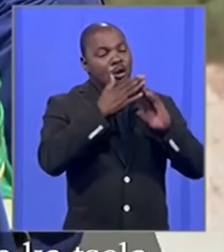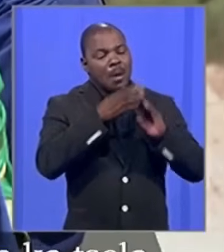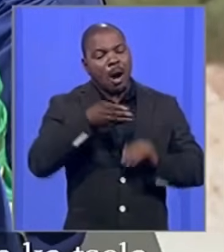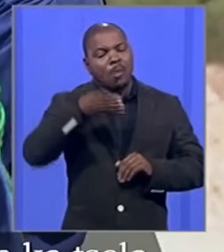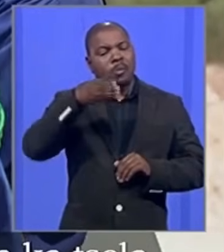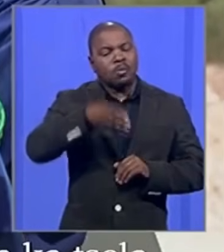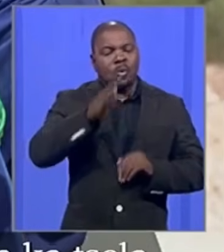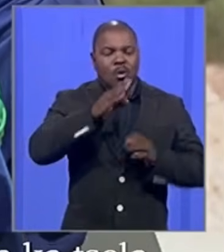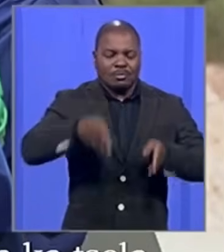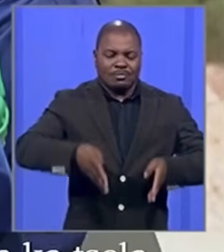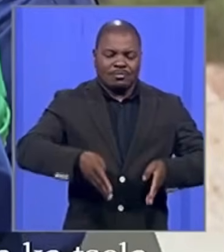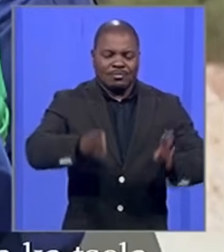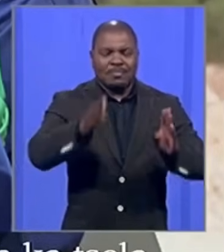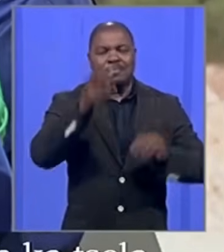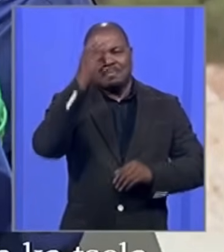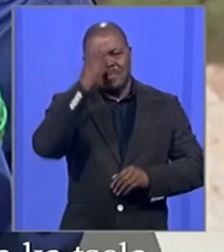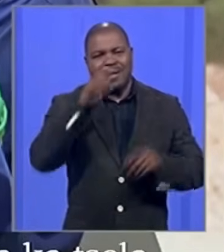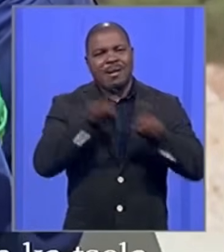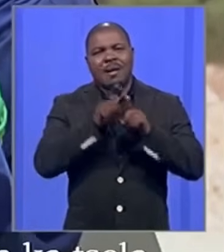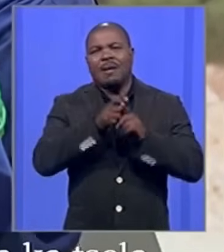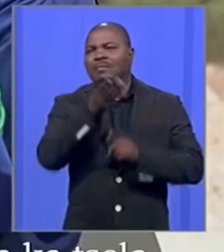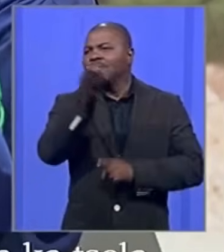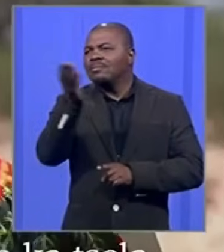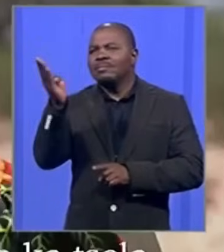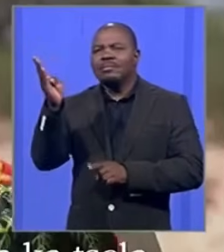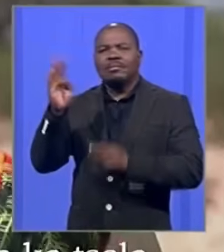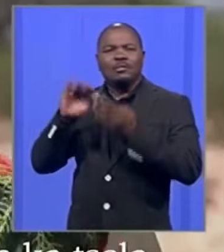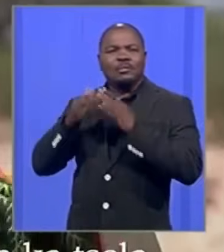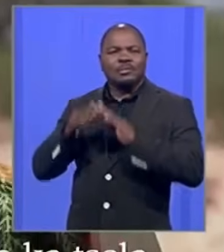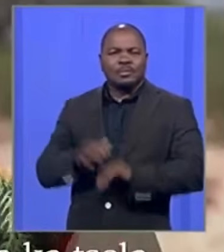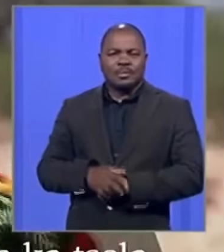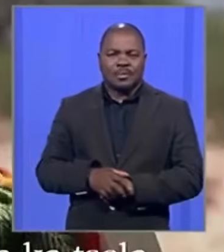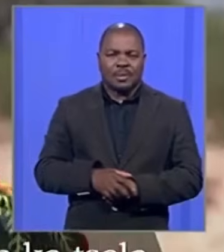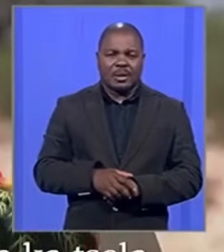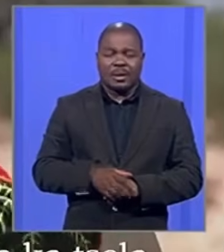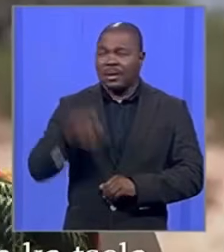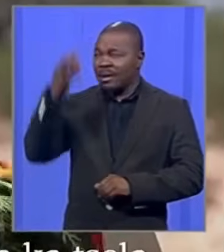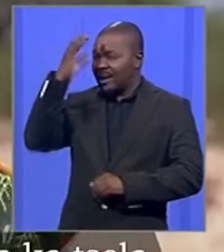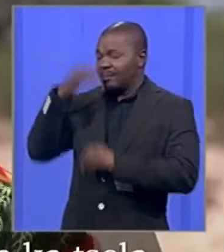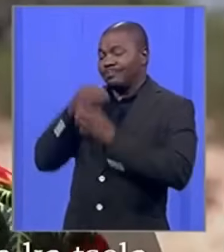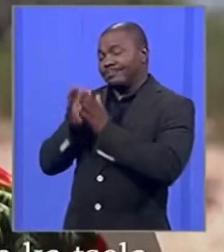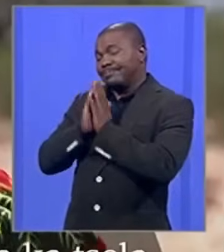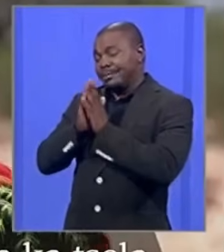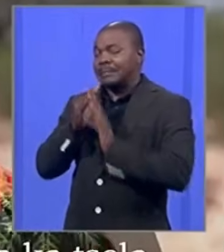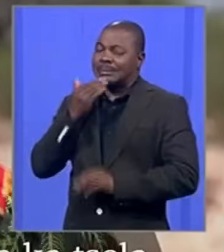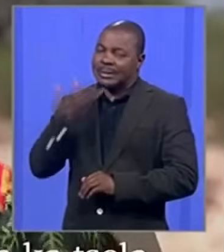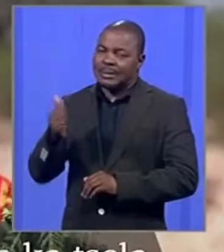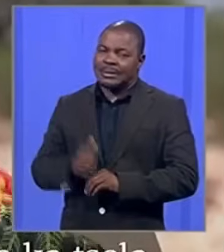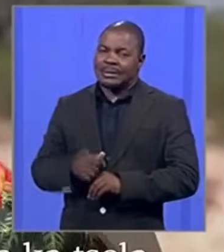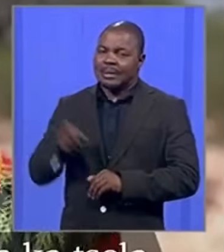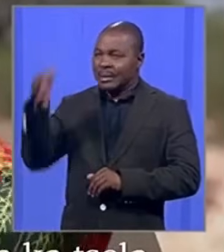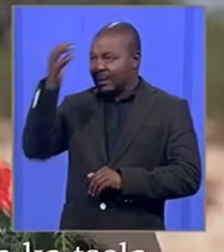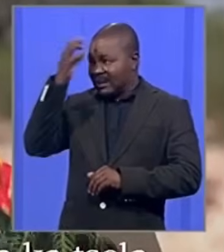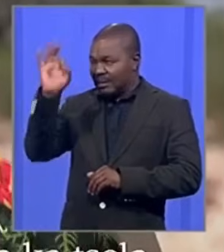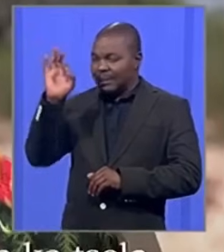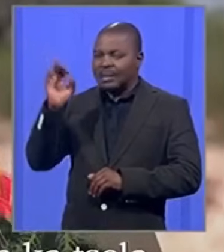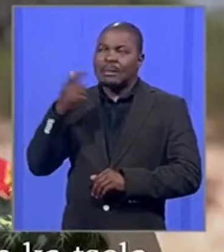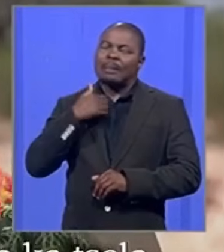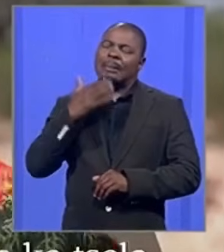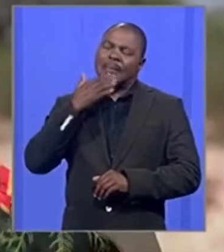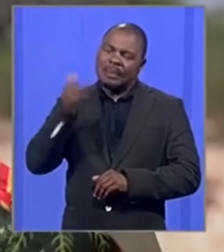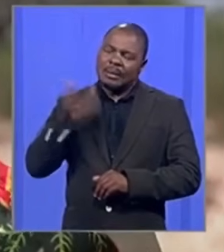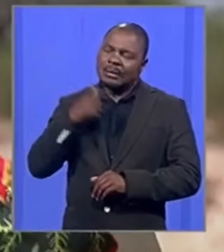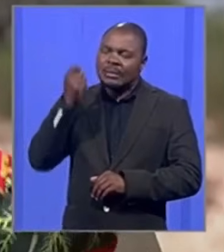tsela ya sekontere jaaka baagi ba metse e mengwe. Ra kopa mo puso gore a puso ka ke re sekegela